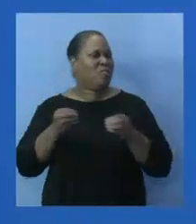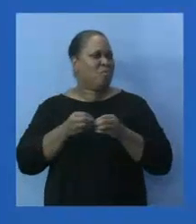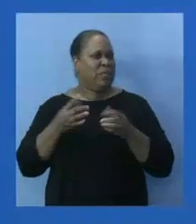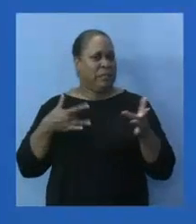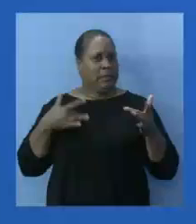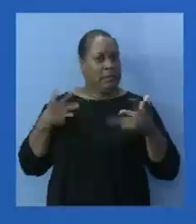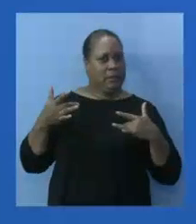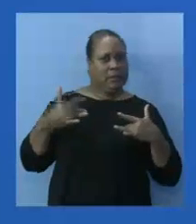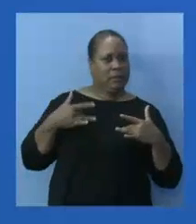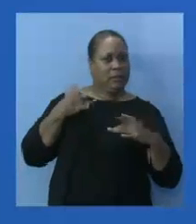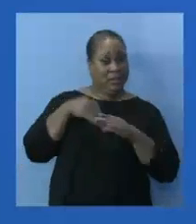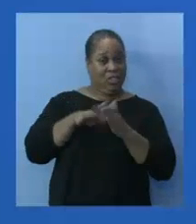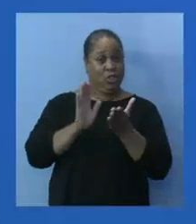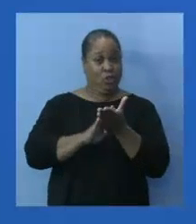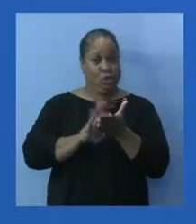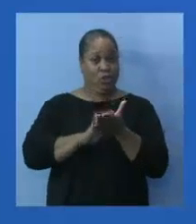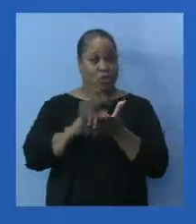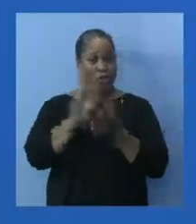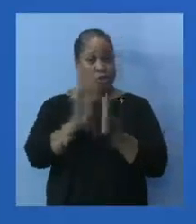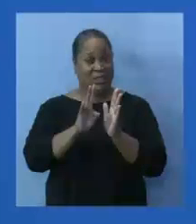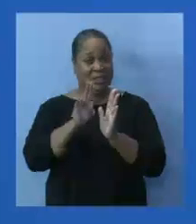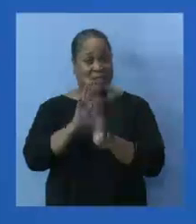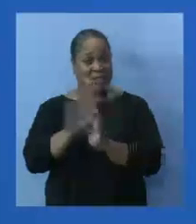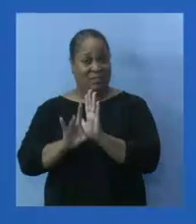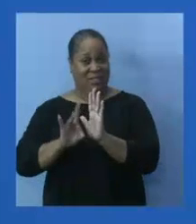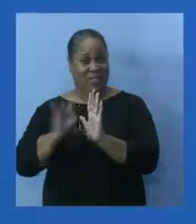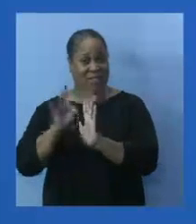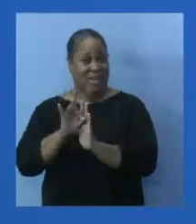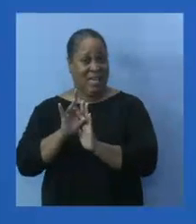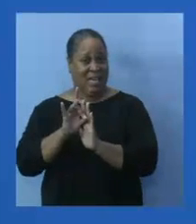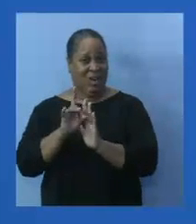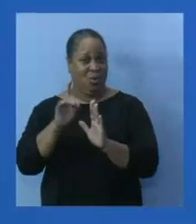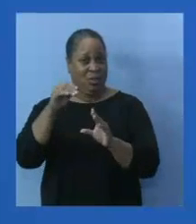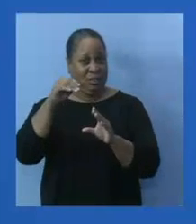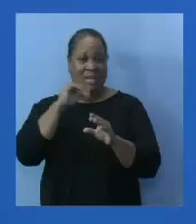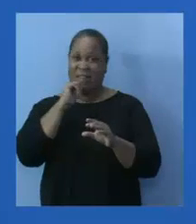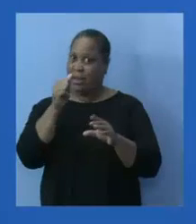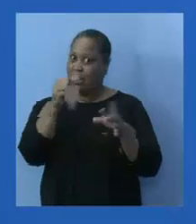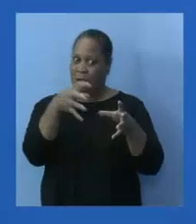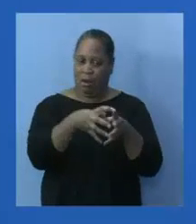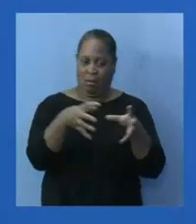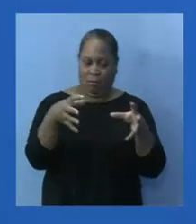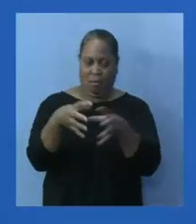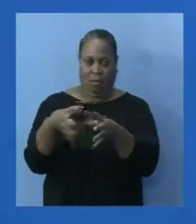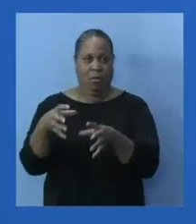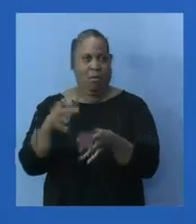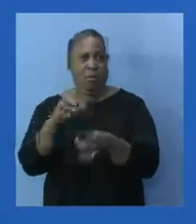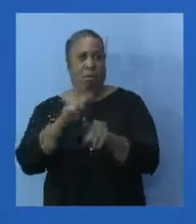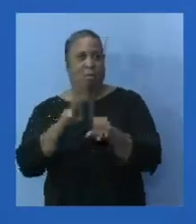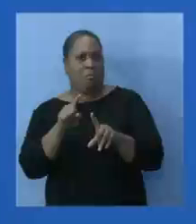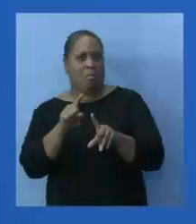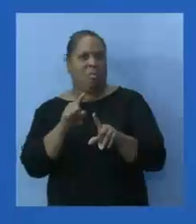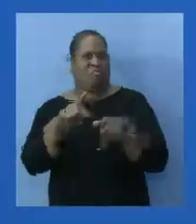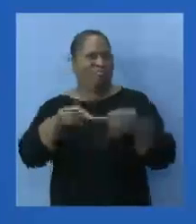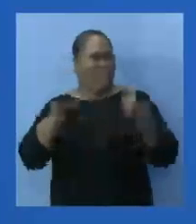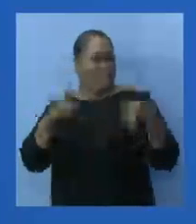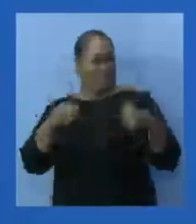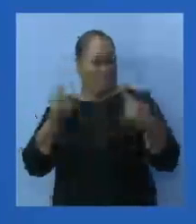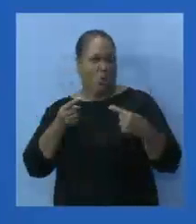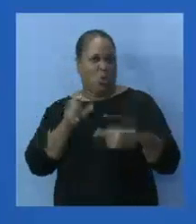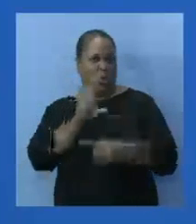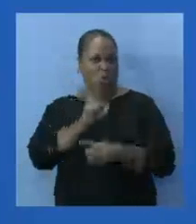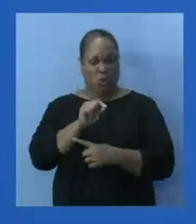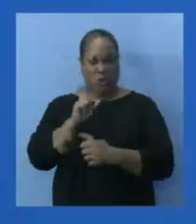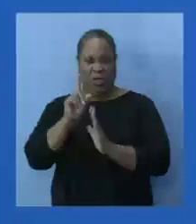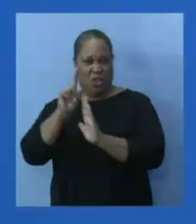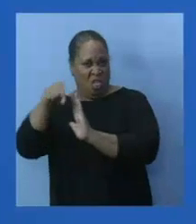fact that they are in school for 7 or 8 hours and not in a bubble than we are the 20 or 30 minutes that they are transported from the